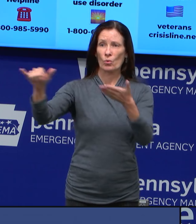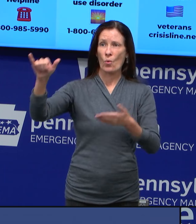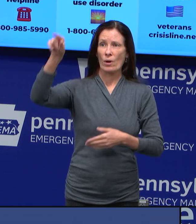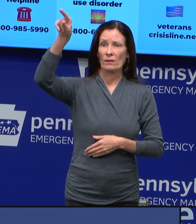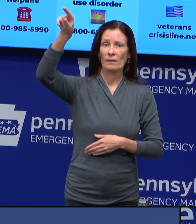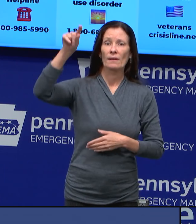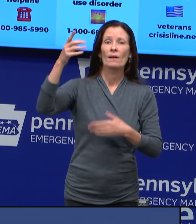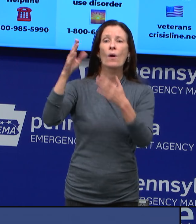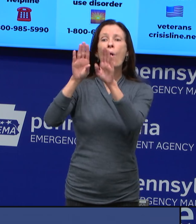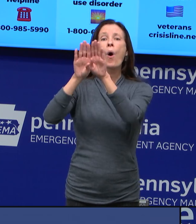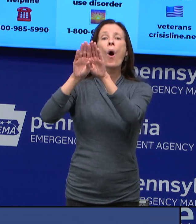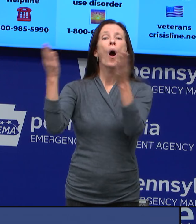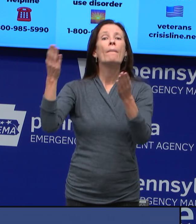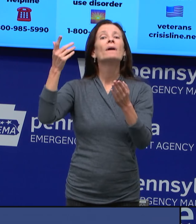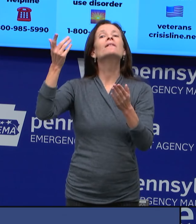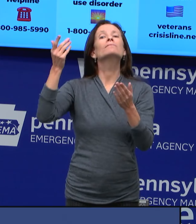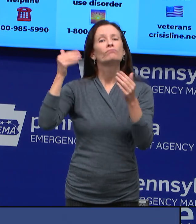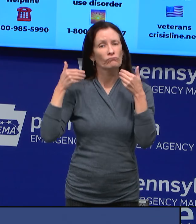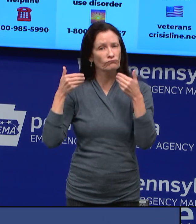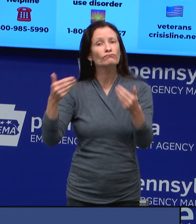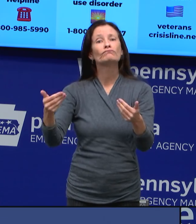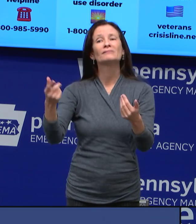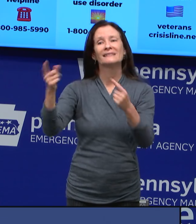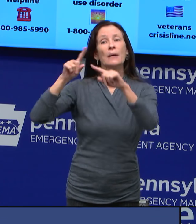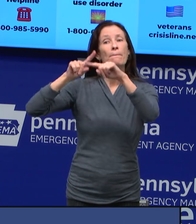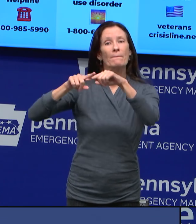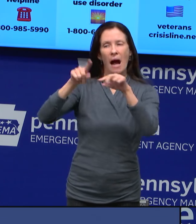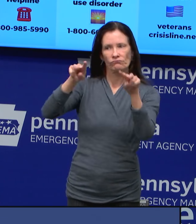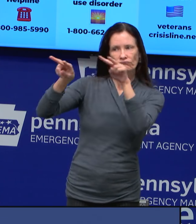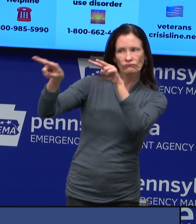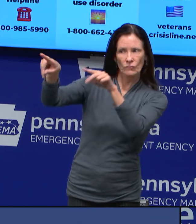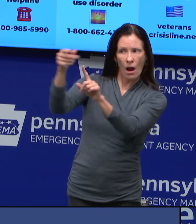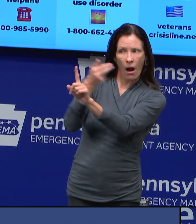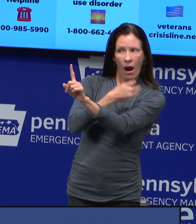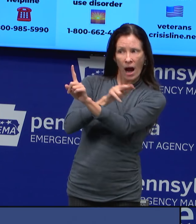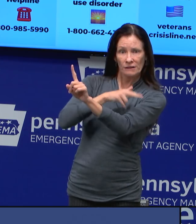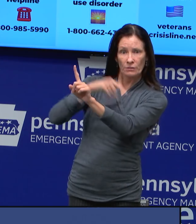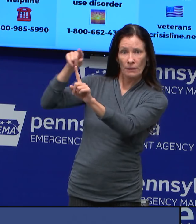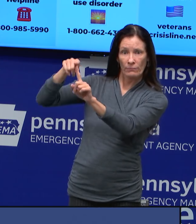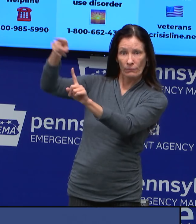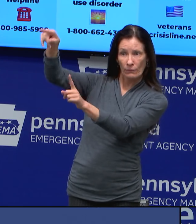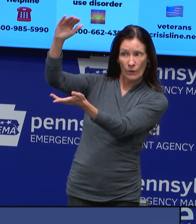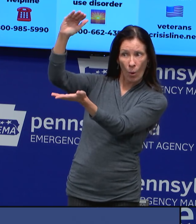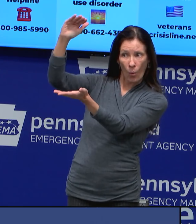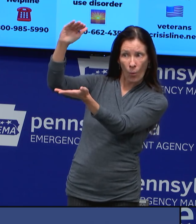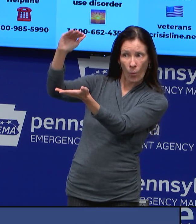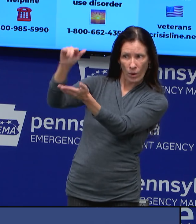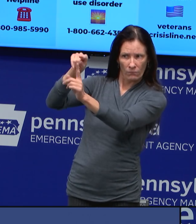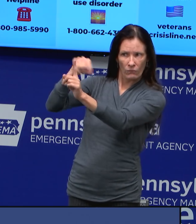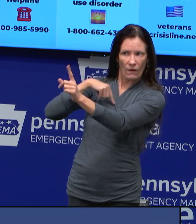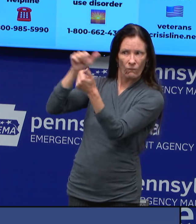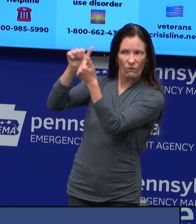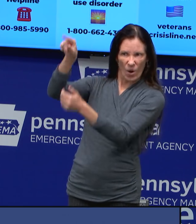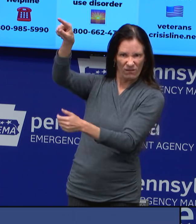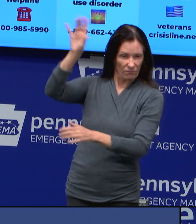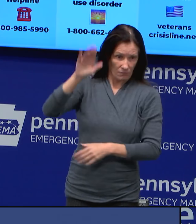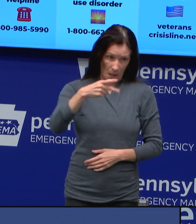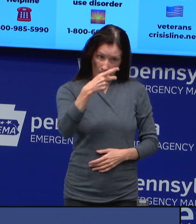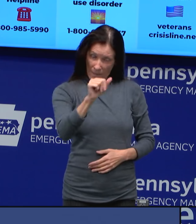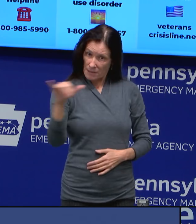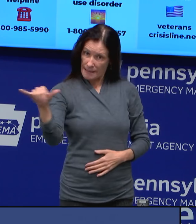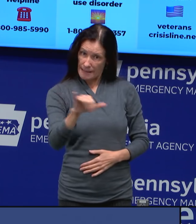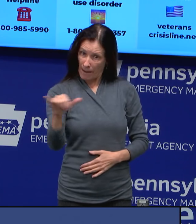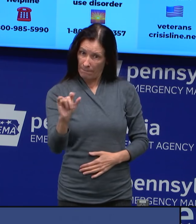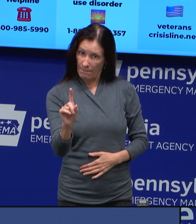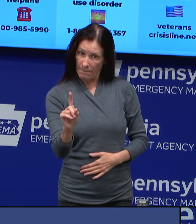in? Well, we're going to be looking at all of our data, and so I think that that's a really interesting point of data that we'd be pleased to look at as